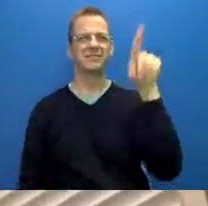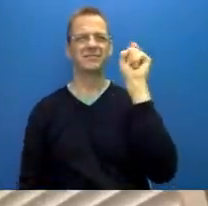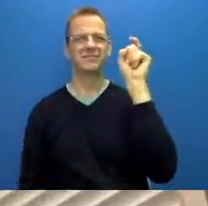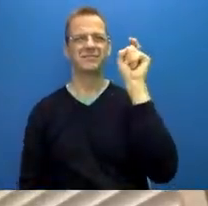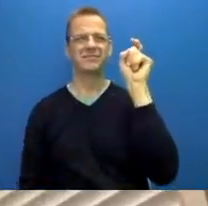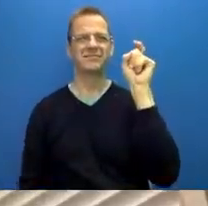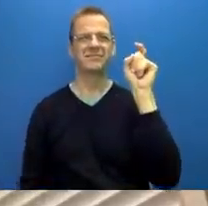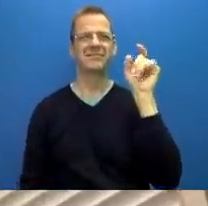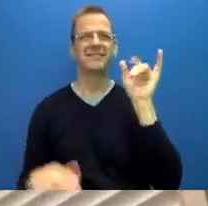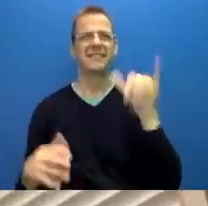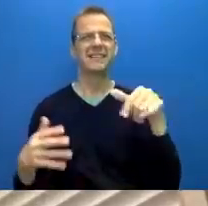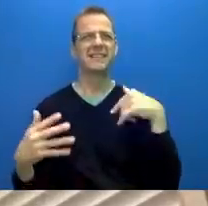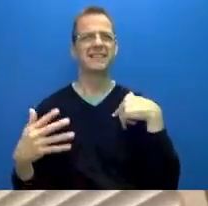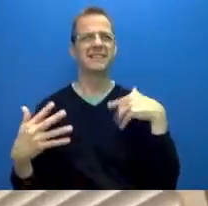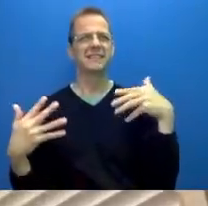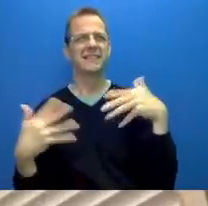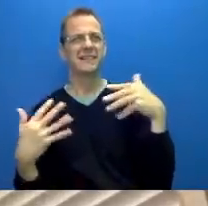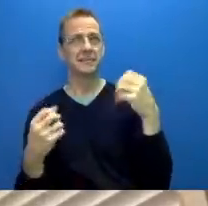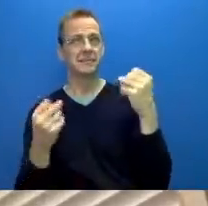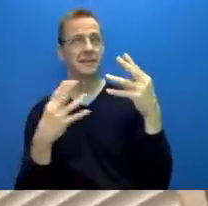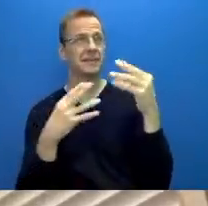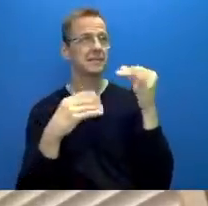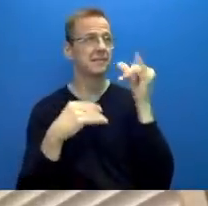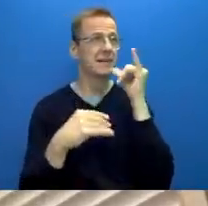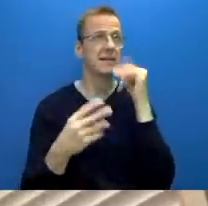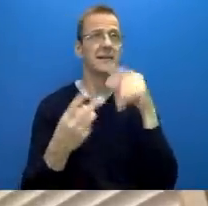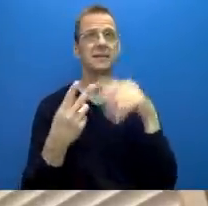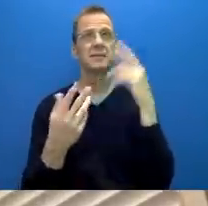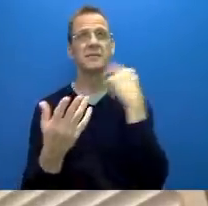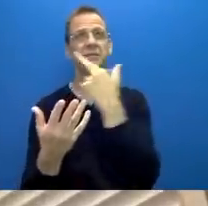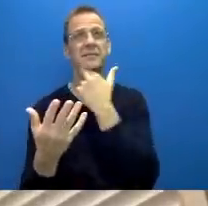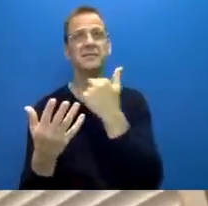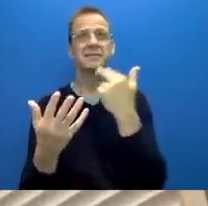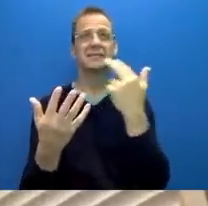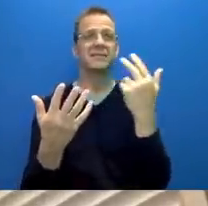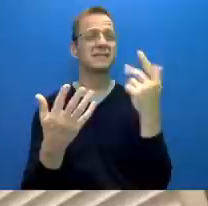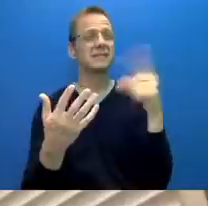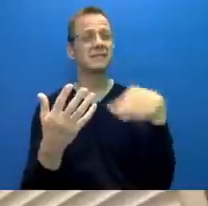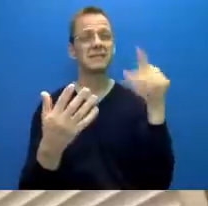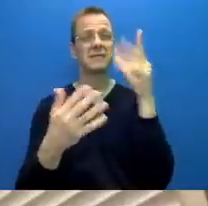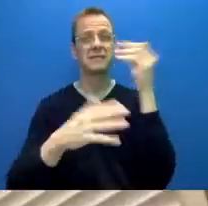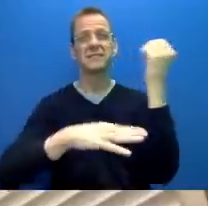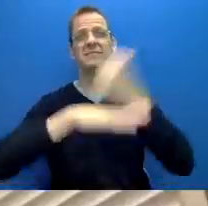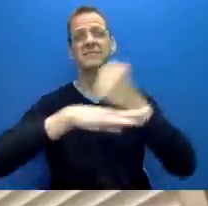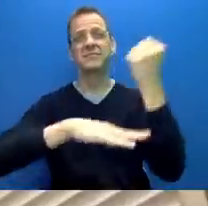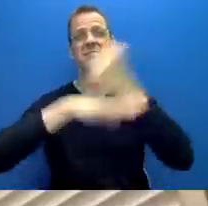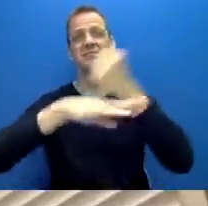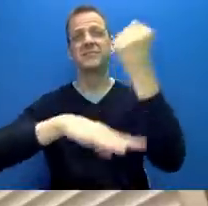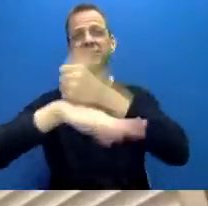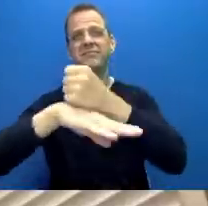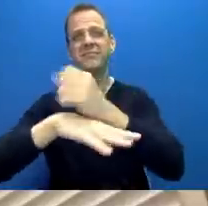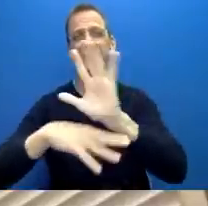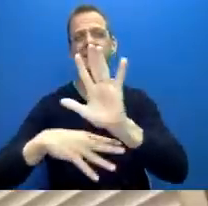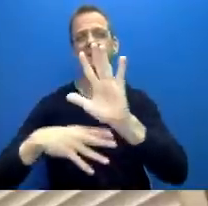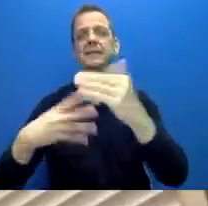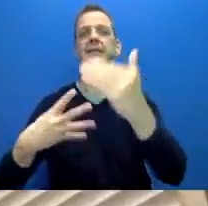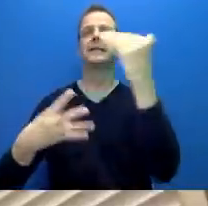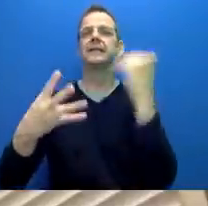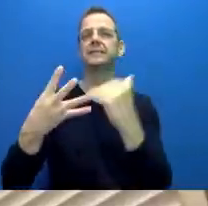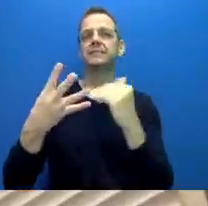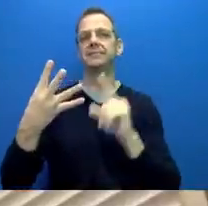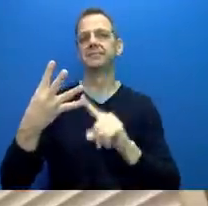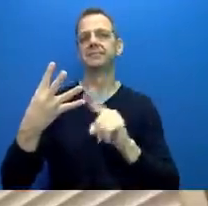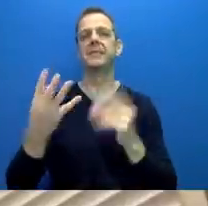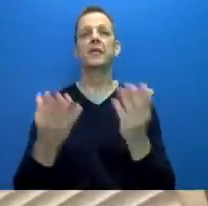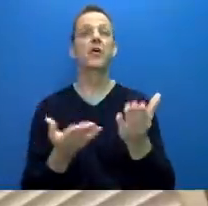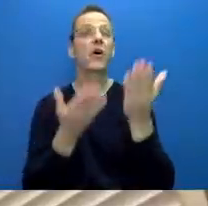finally, cash and vaccination. Of course, there's concern that this is now rewarding people who have